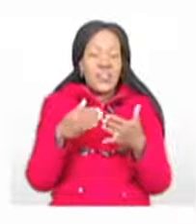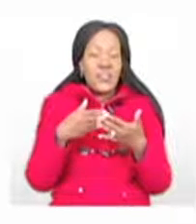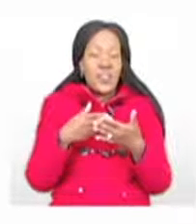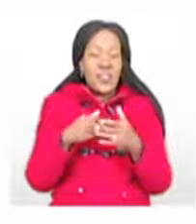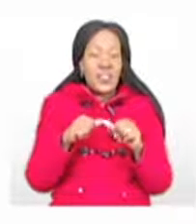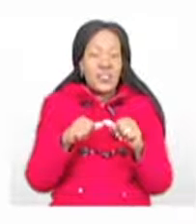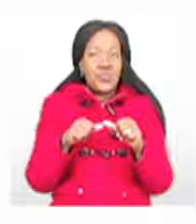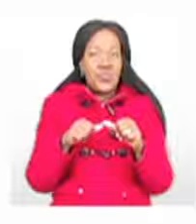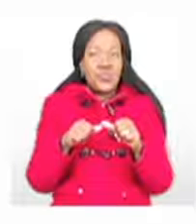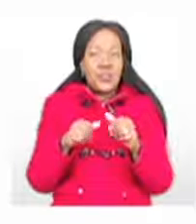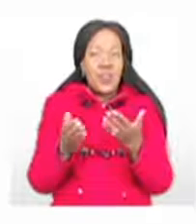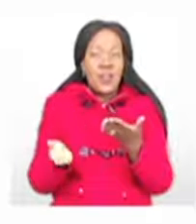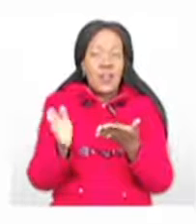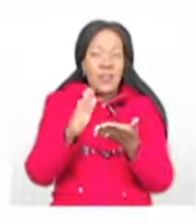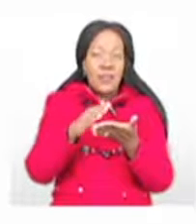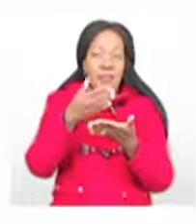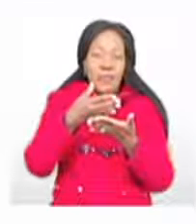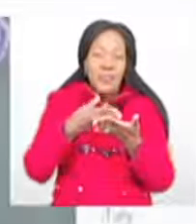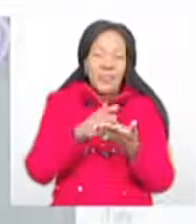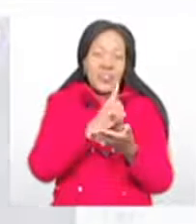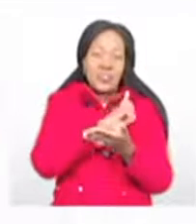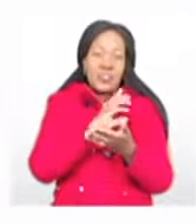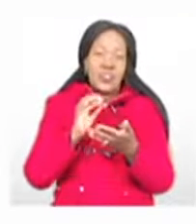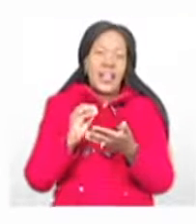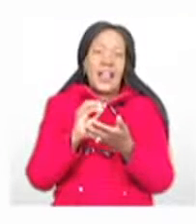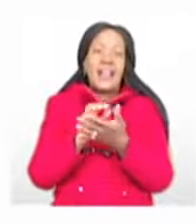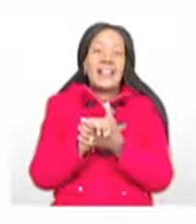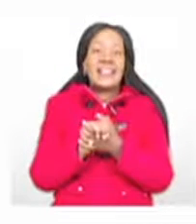over to page 10.